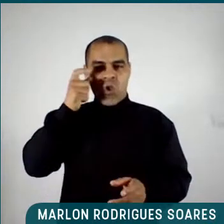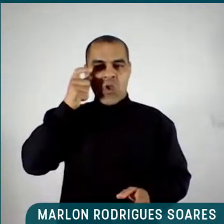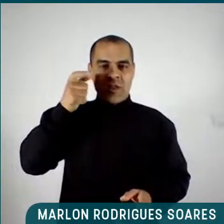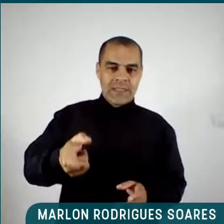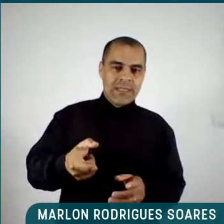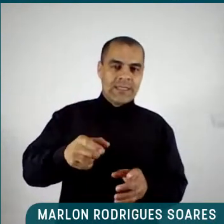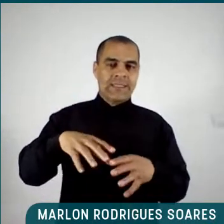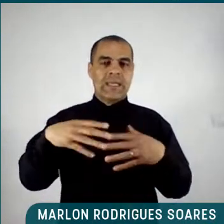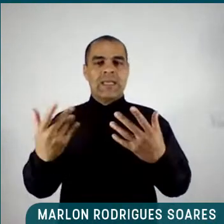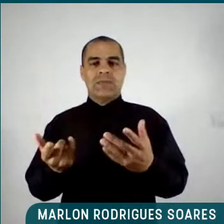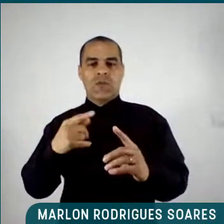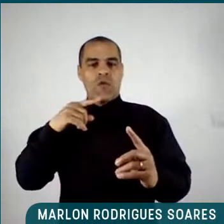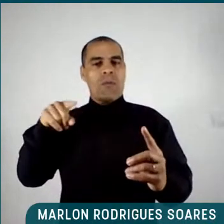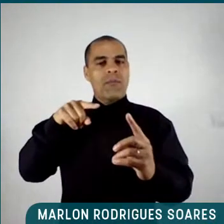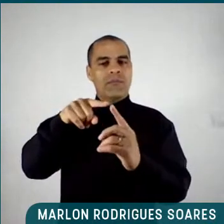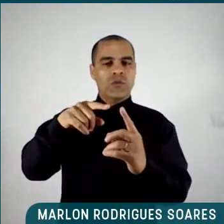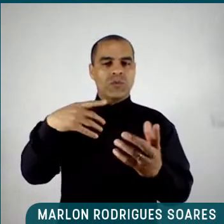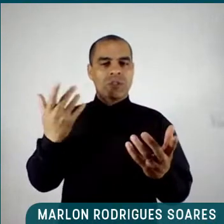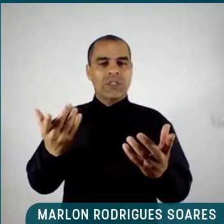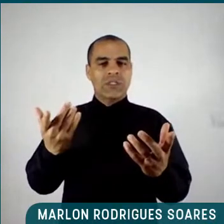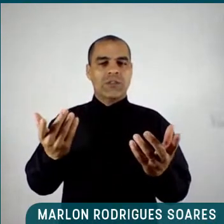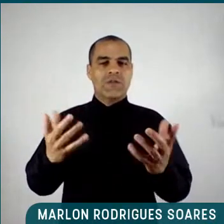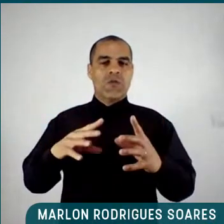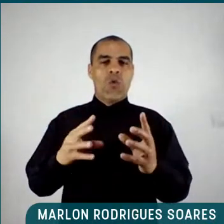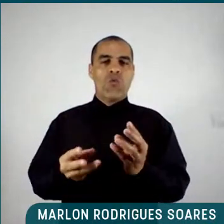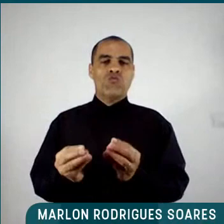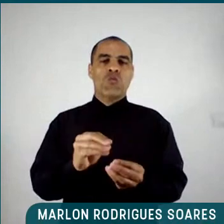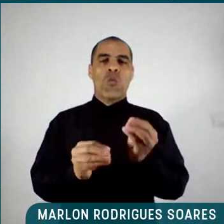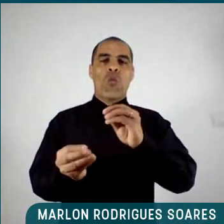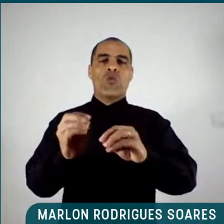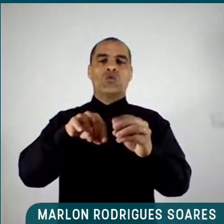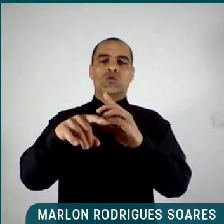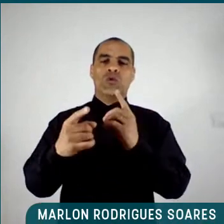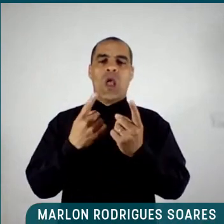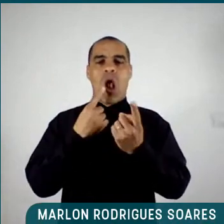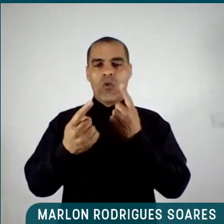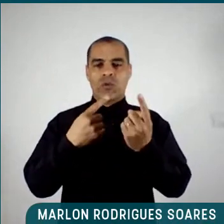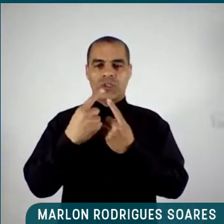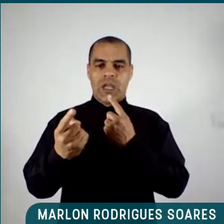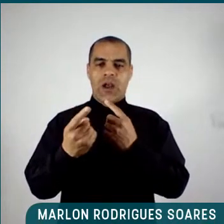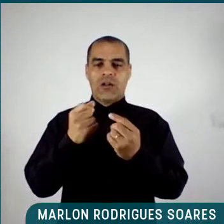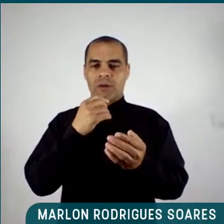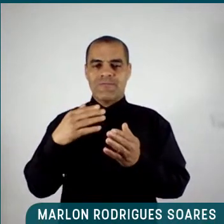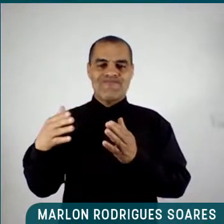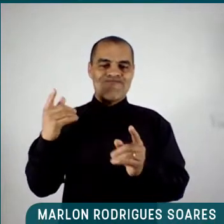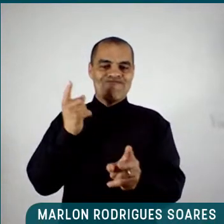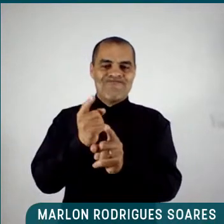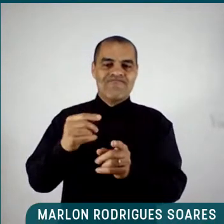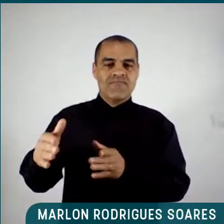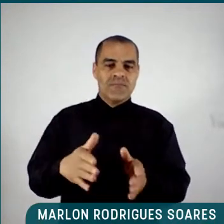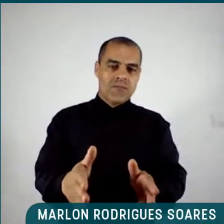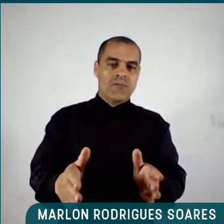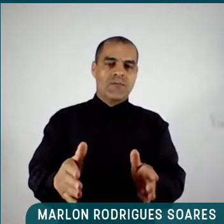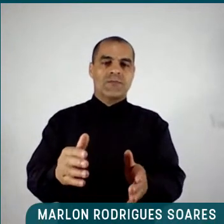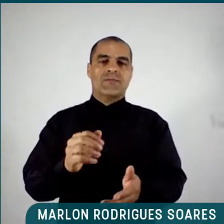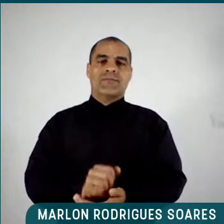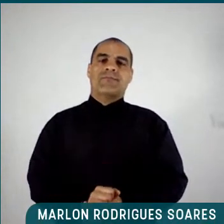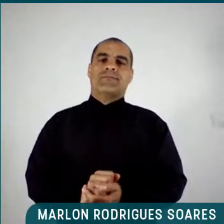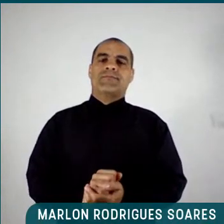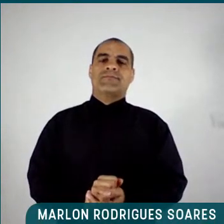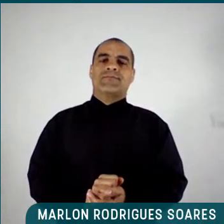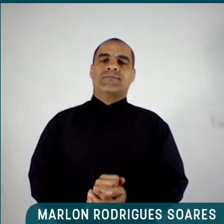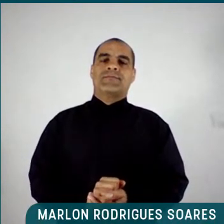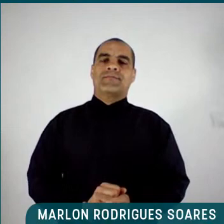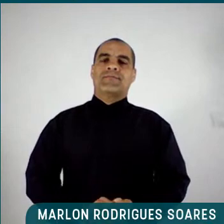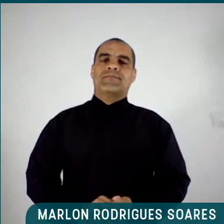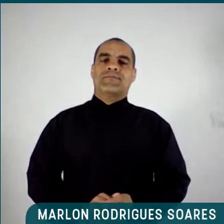you mentioned that was, uh, perhaps if we know that, we can create dialogues and